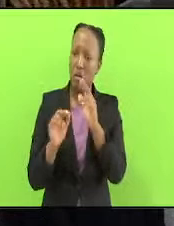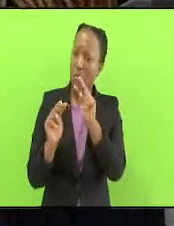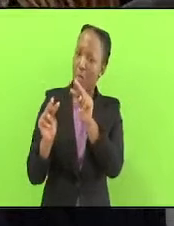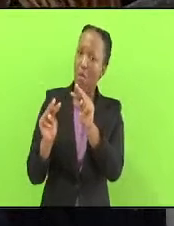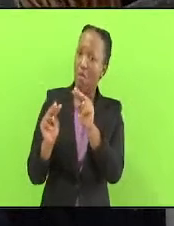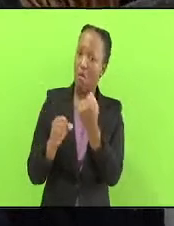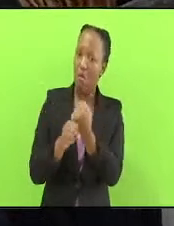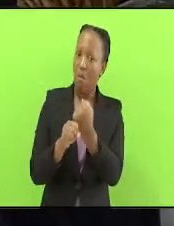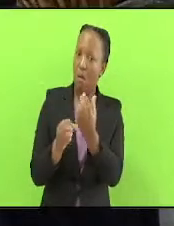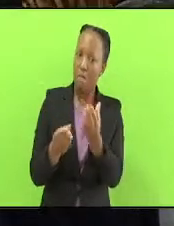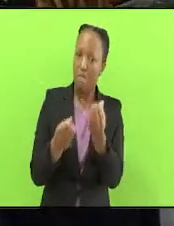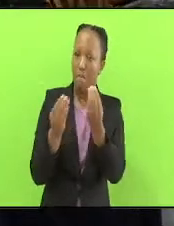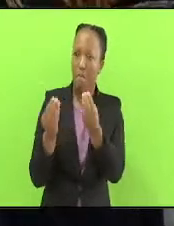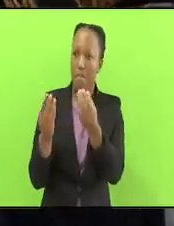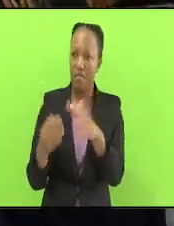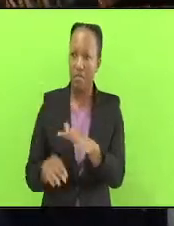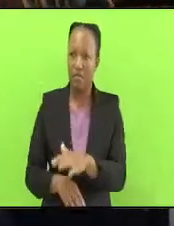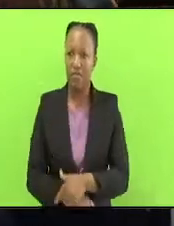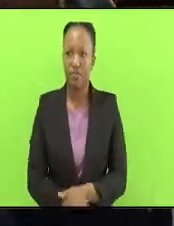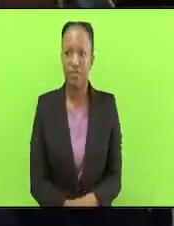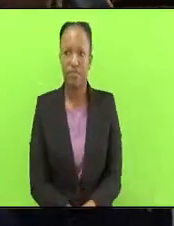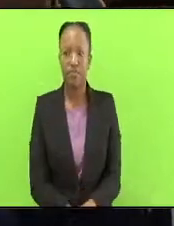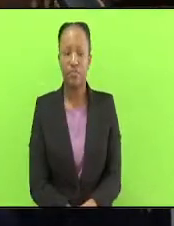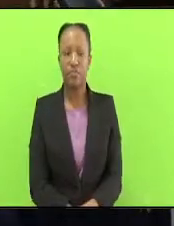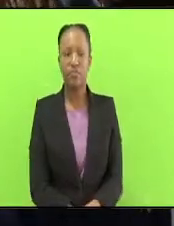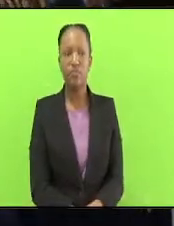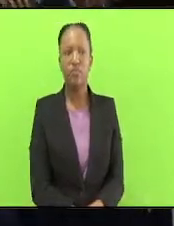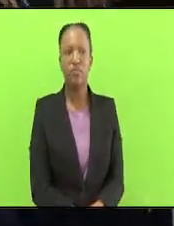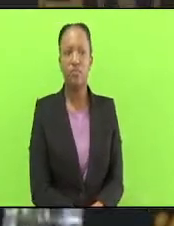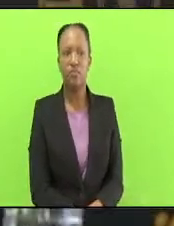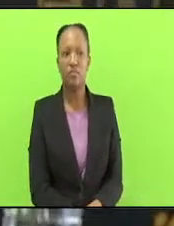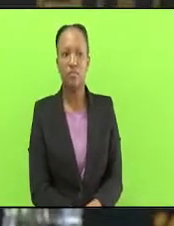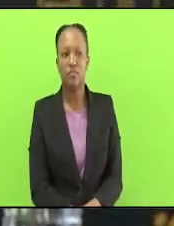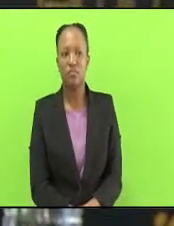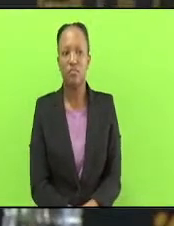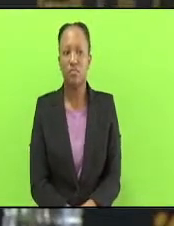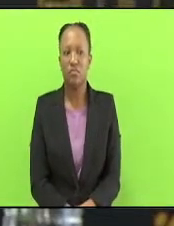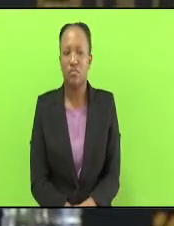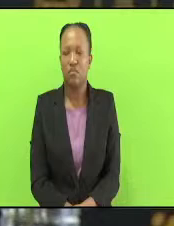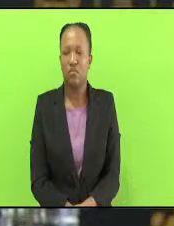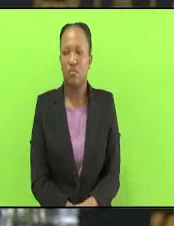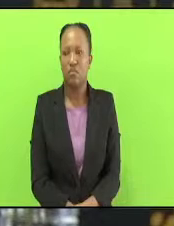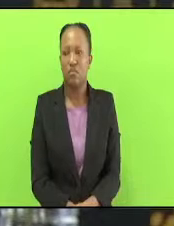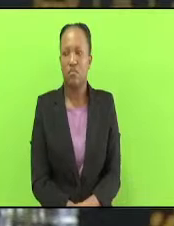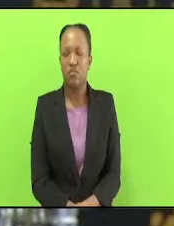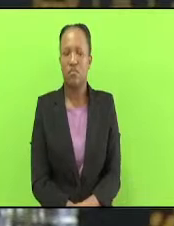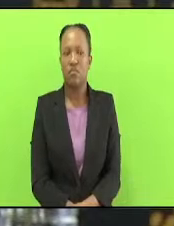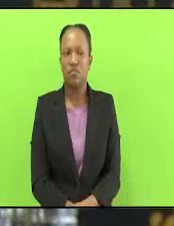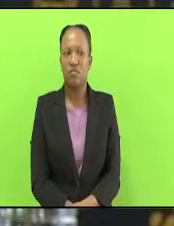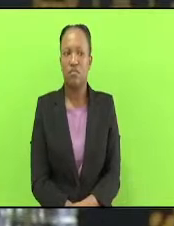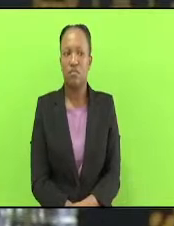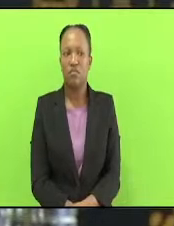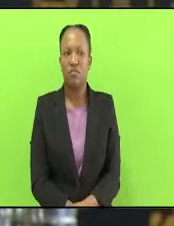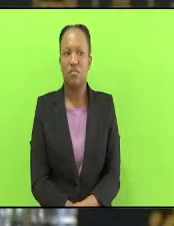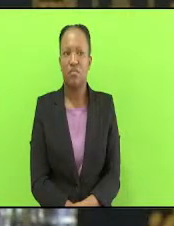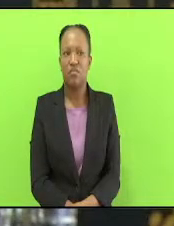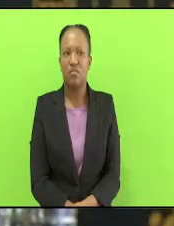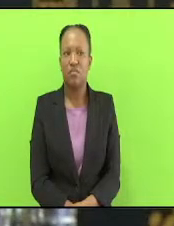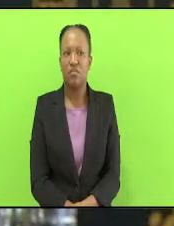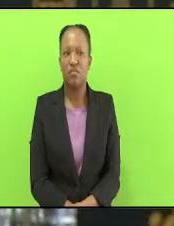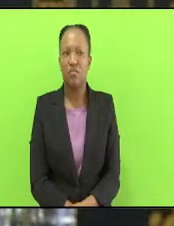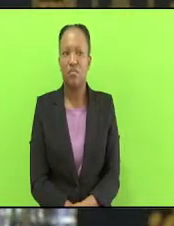ditilong. I am not sure where I saw this gentleman, but I know that he is a very important person here